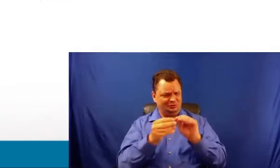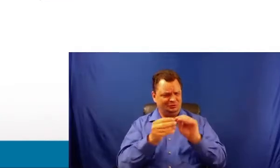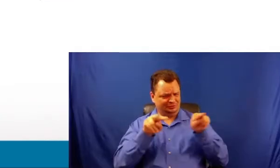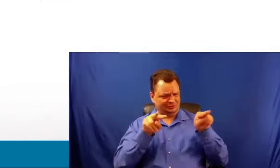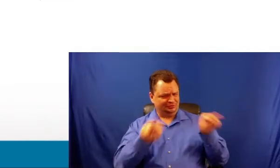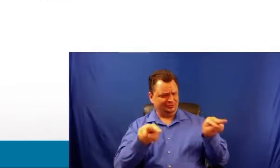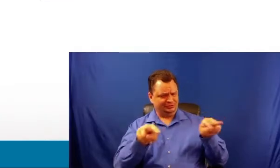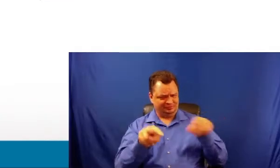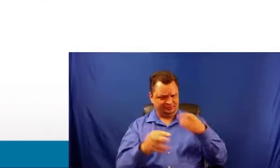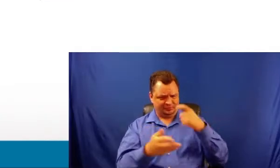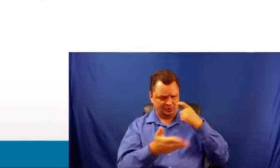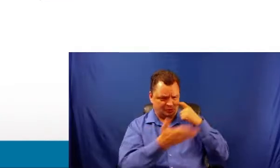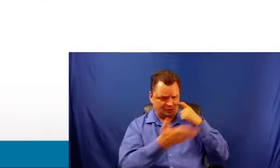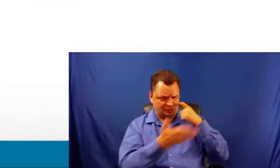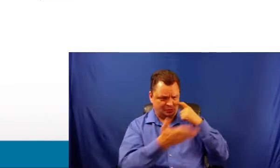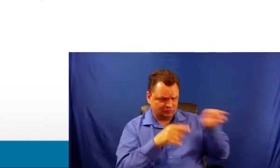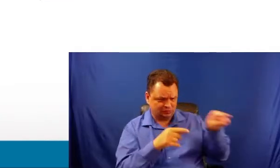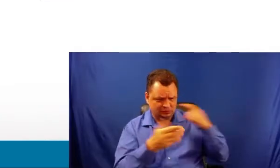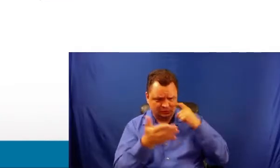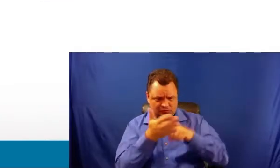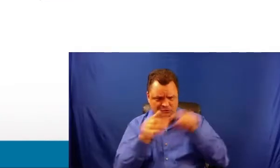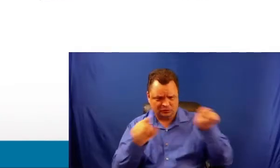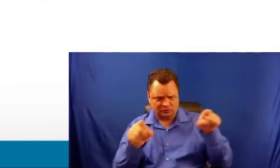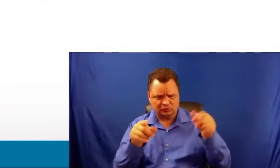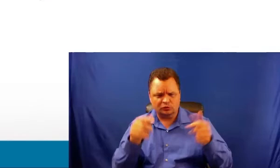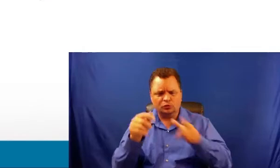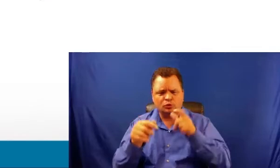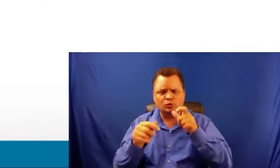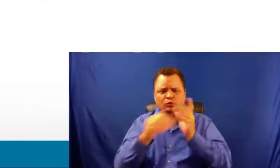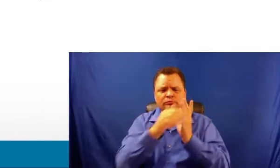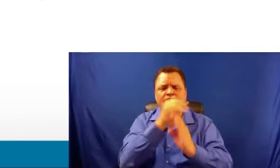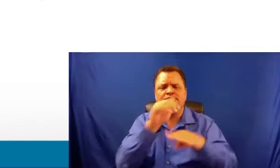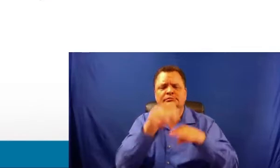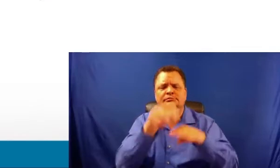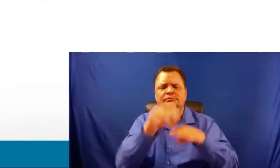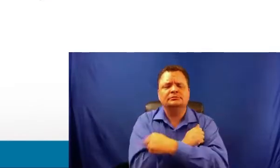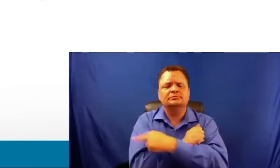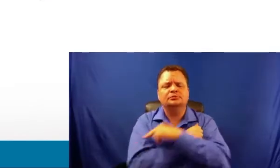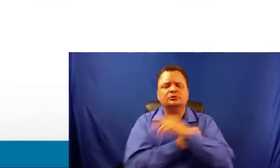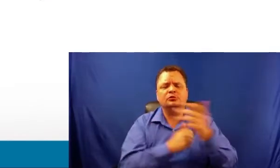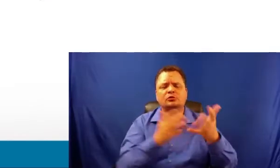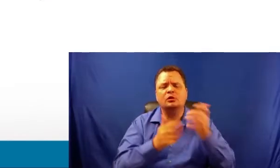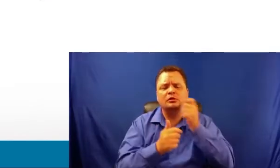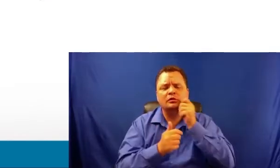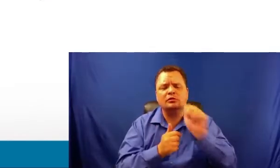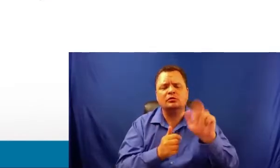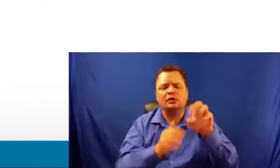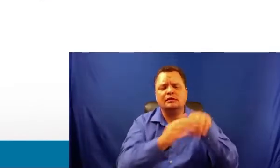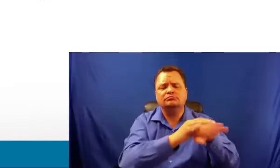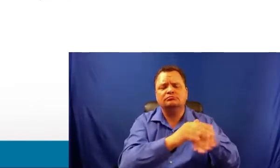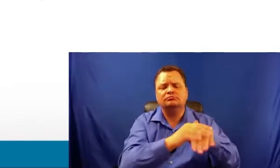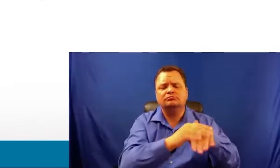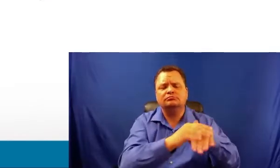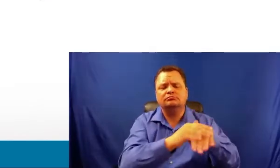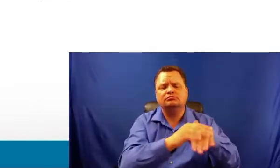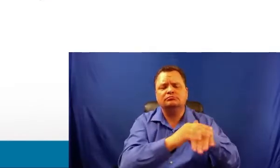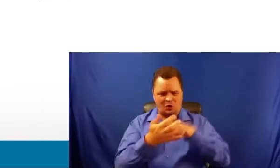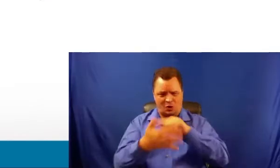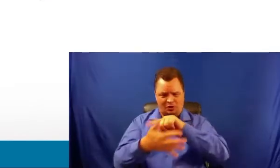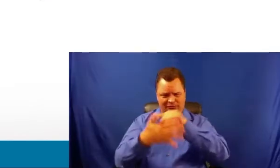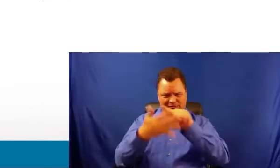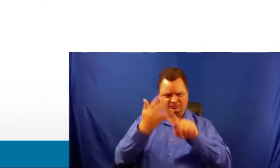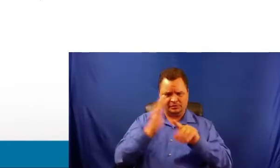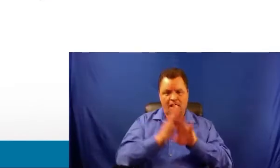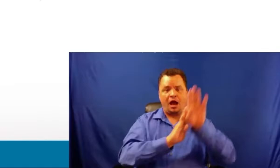are detecting the people who have serious illness. And once again, you can see the 5 peaks over time. Again, time shifted a little bit to the